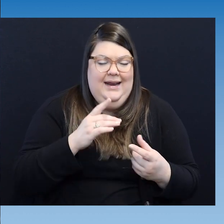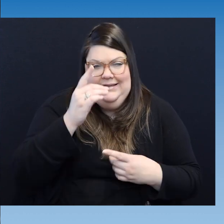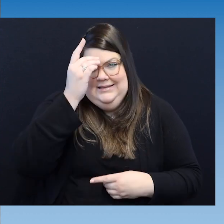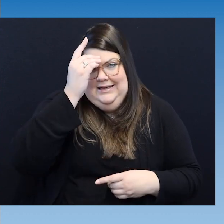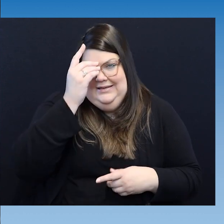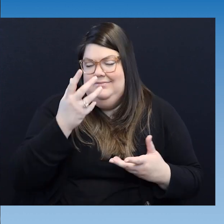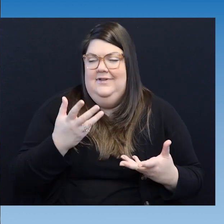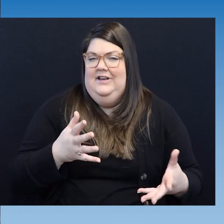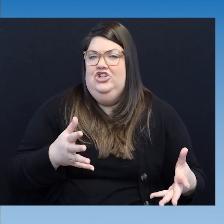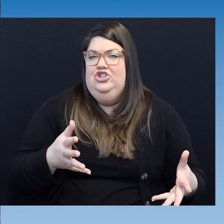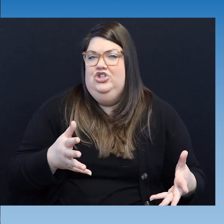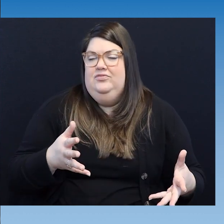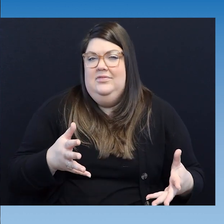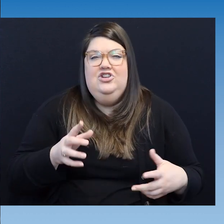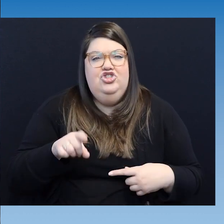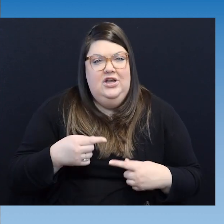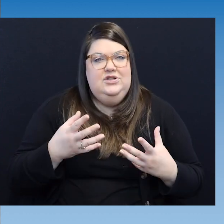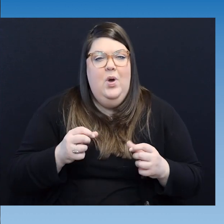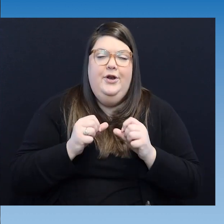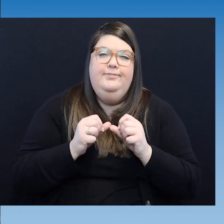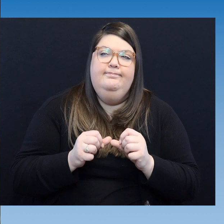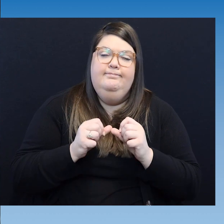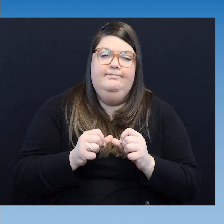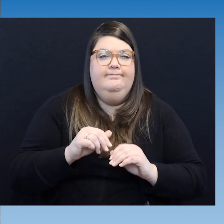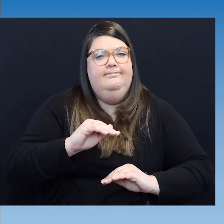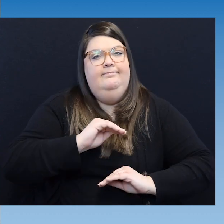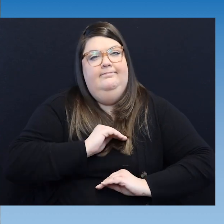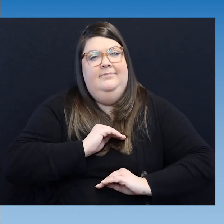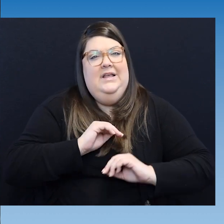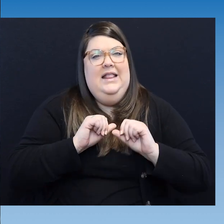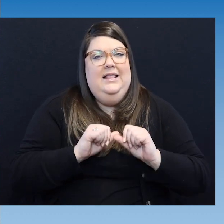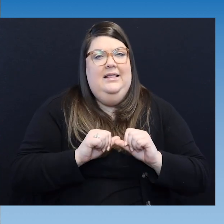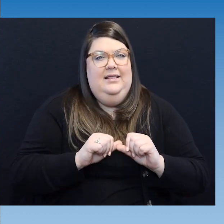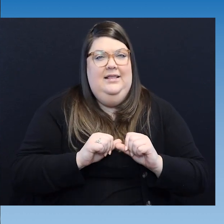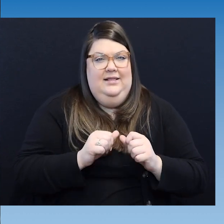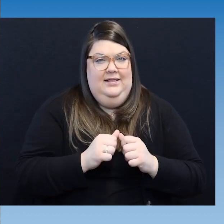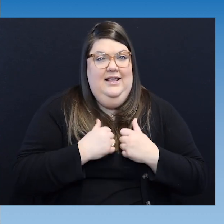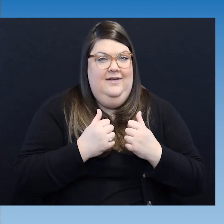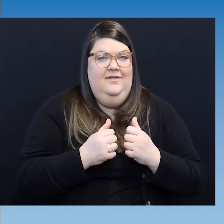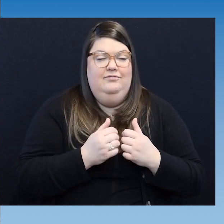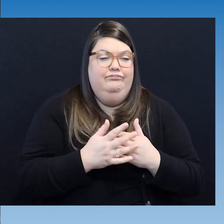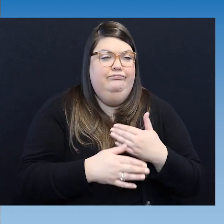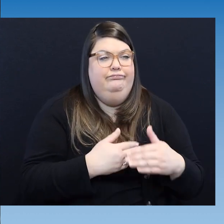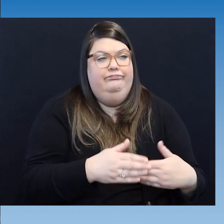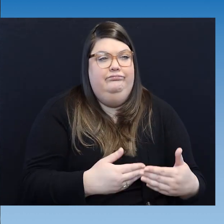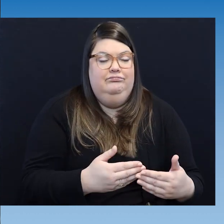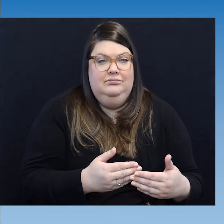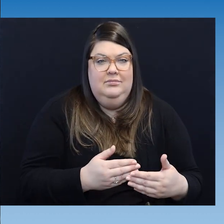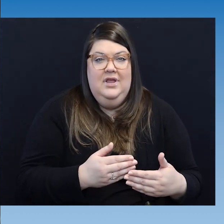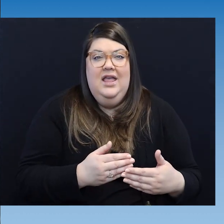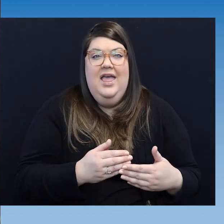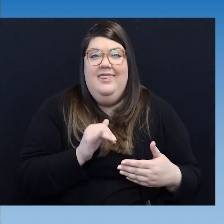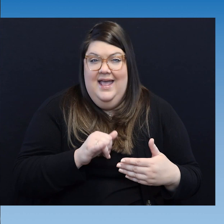I want to be just content in living out the rest of my life. And that's a decision that